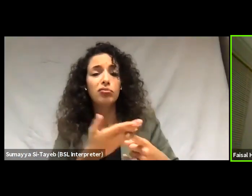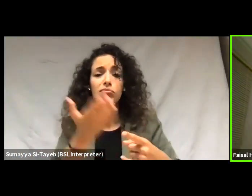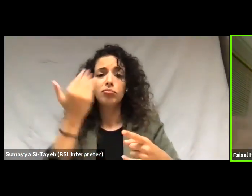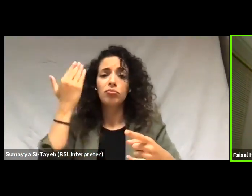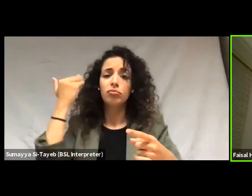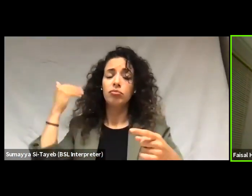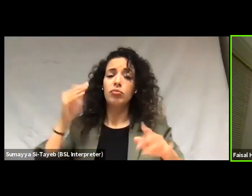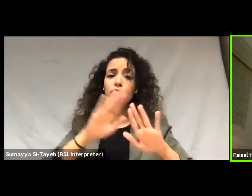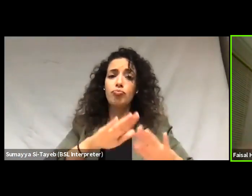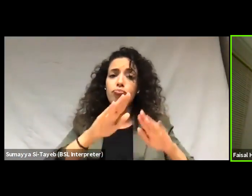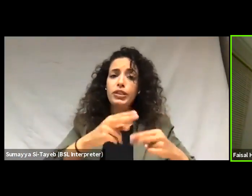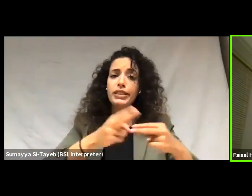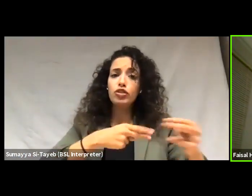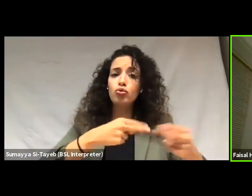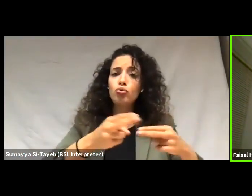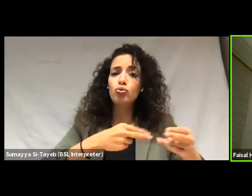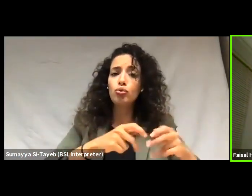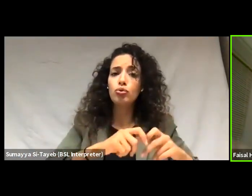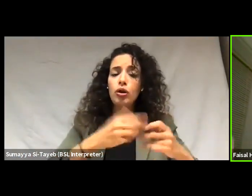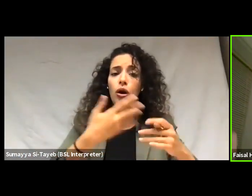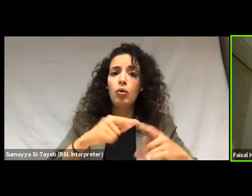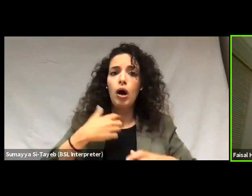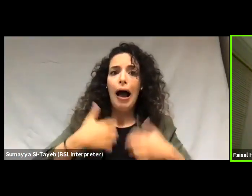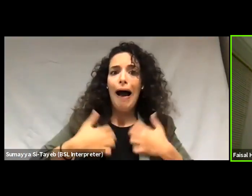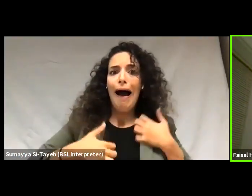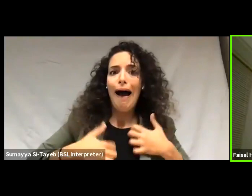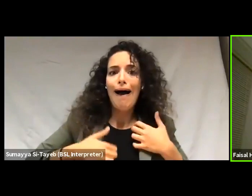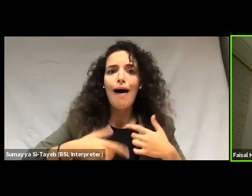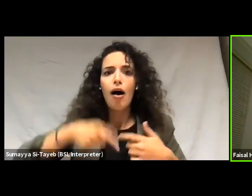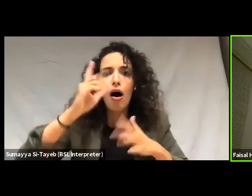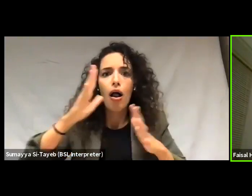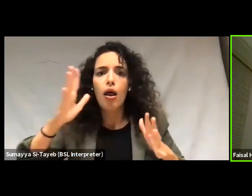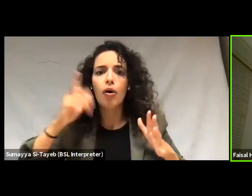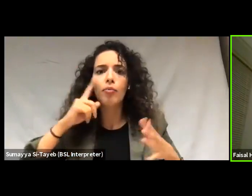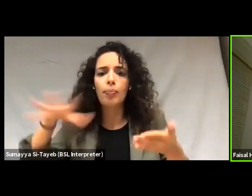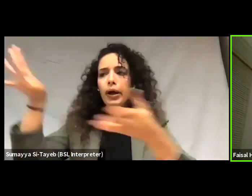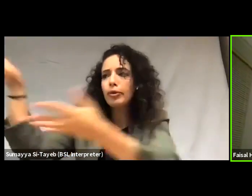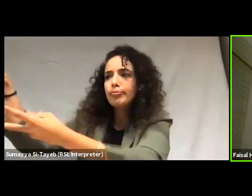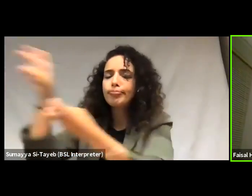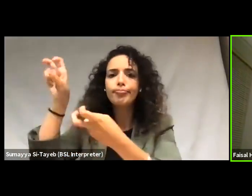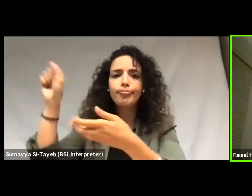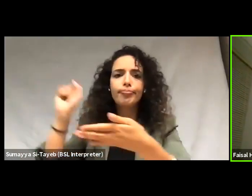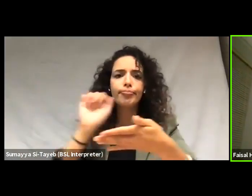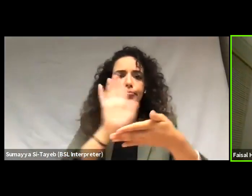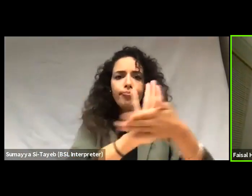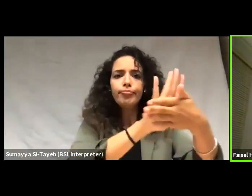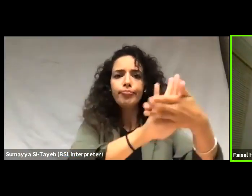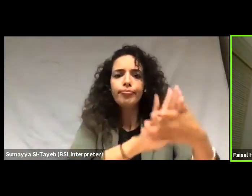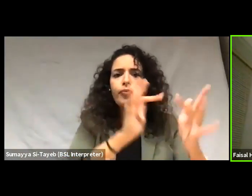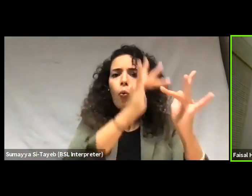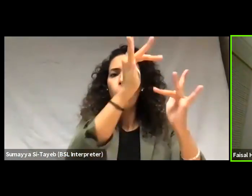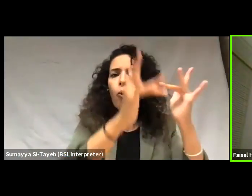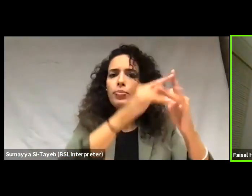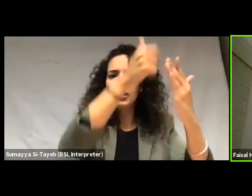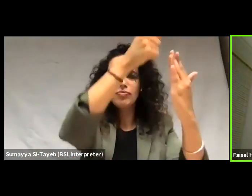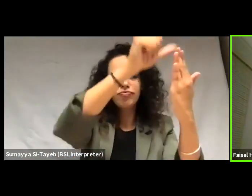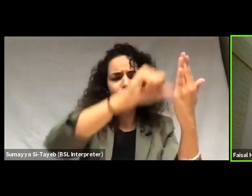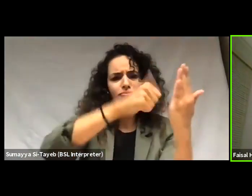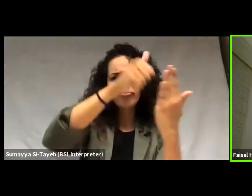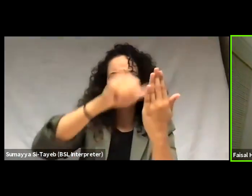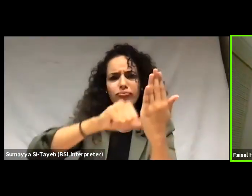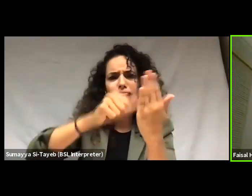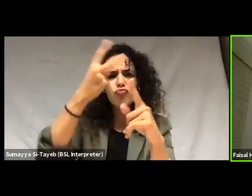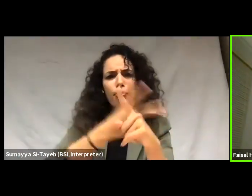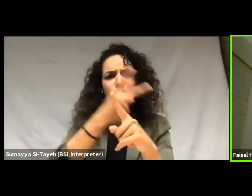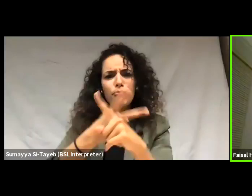were so desperate to get this out that this is what they plastered on their websites, and suddenly, and if it wasn't